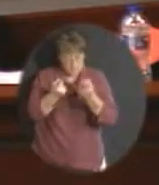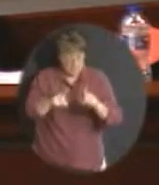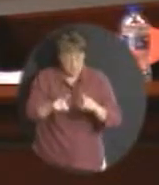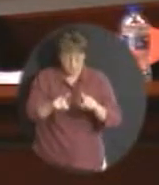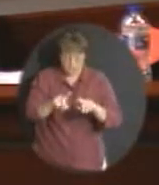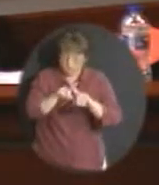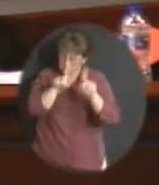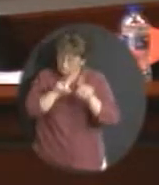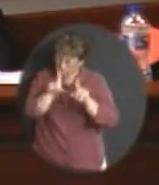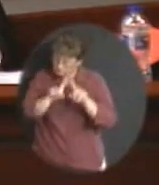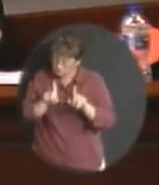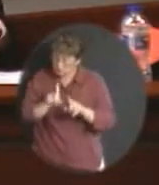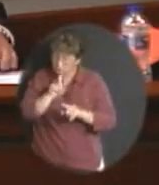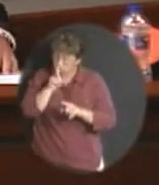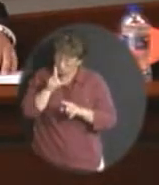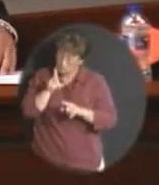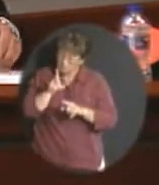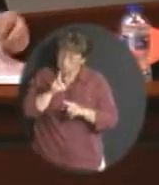place.